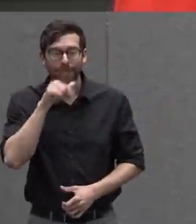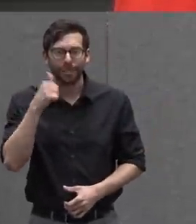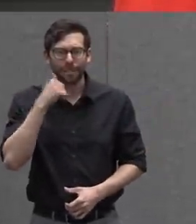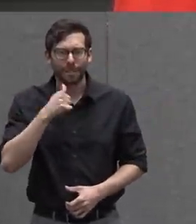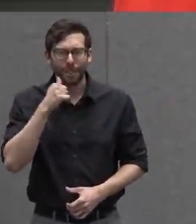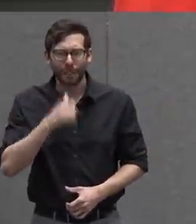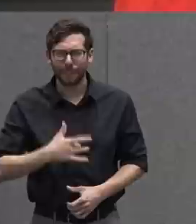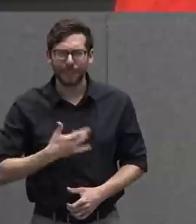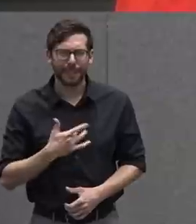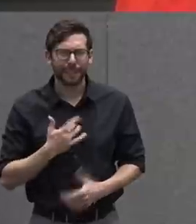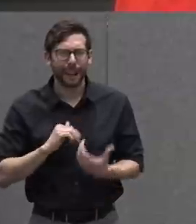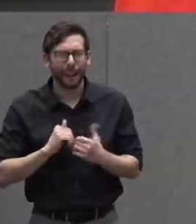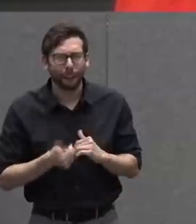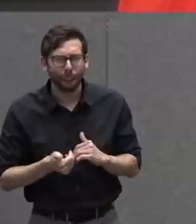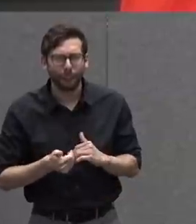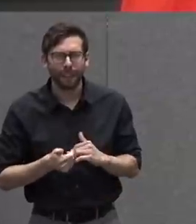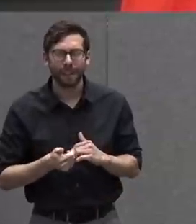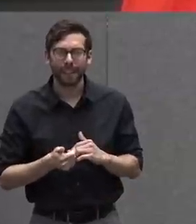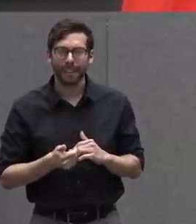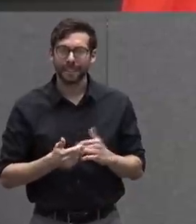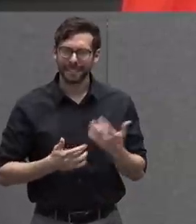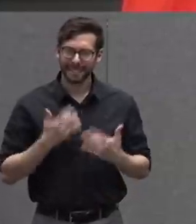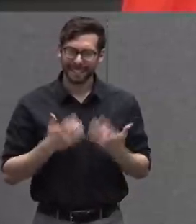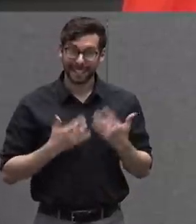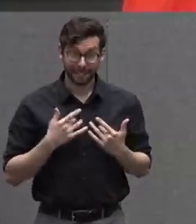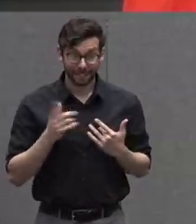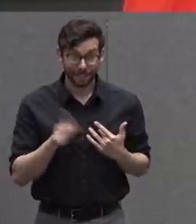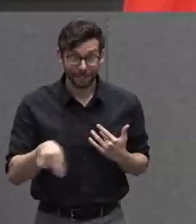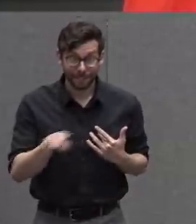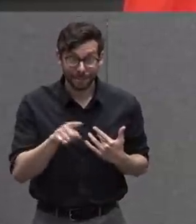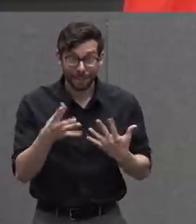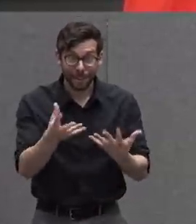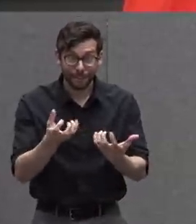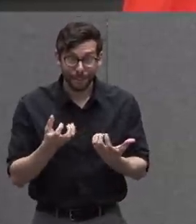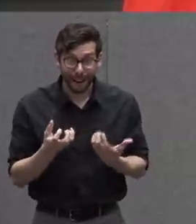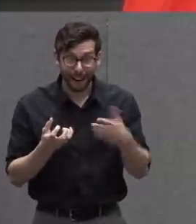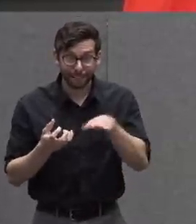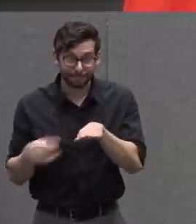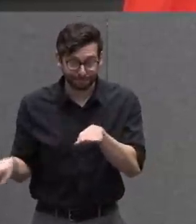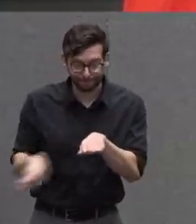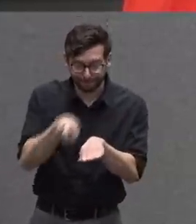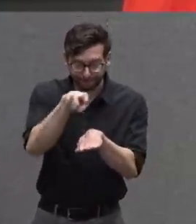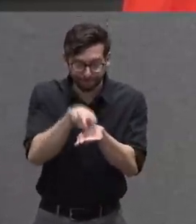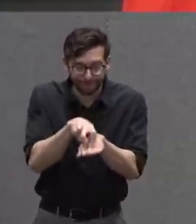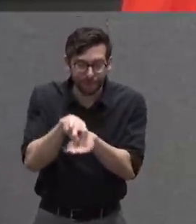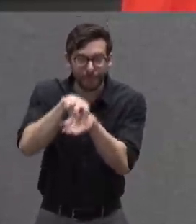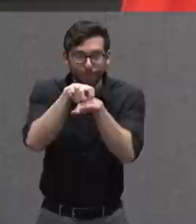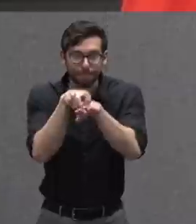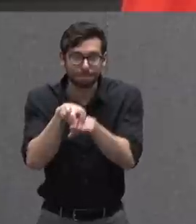How exciting. Would you want to fly on a magic carpet with a bird?